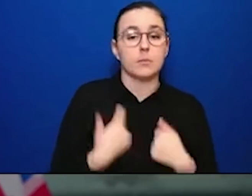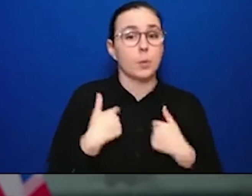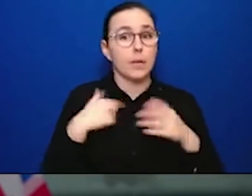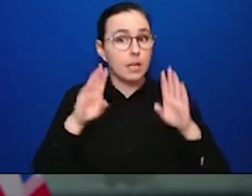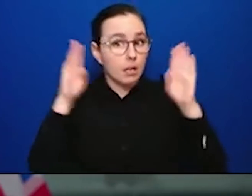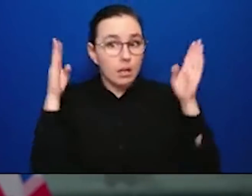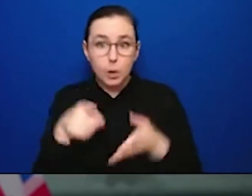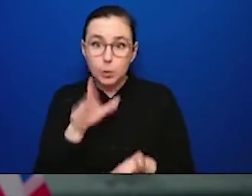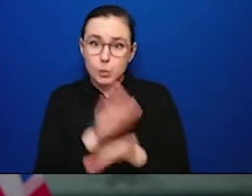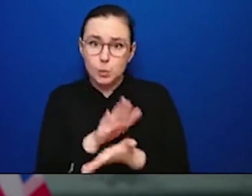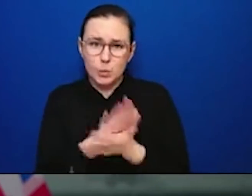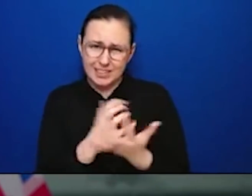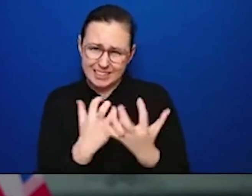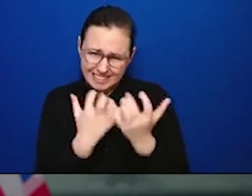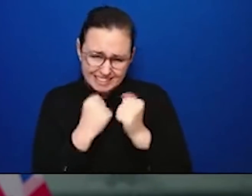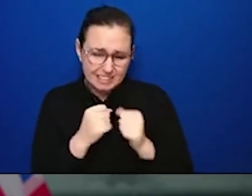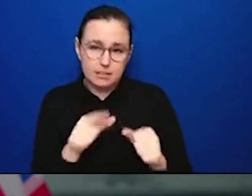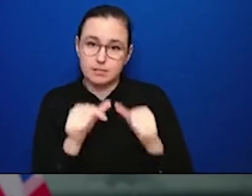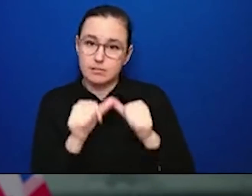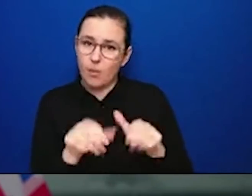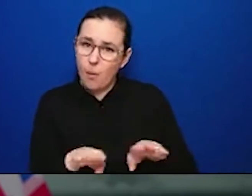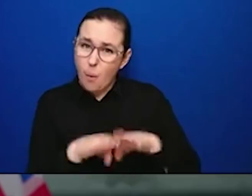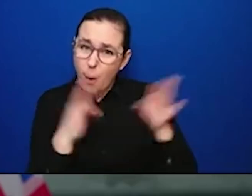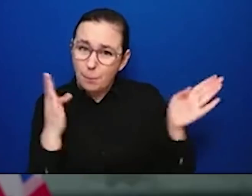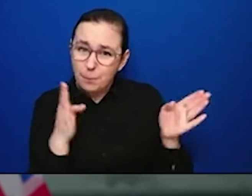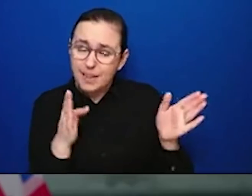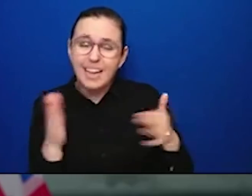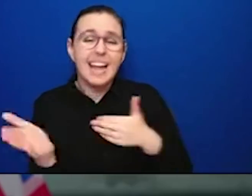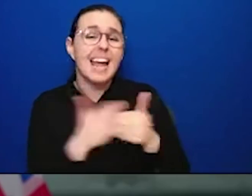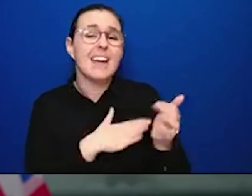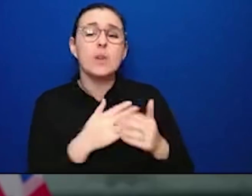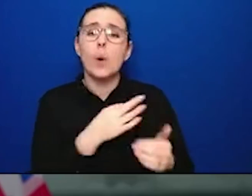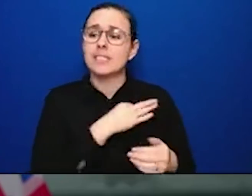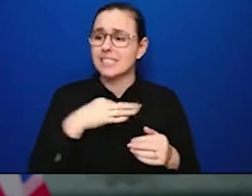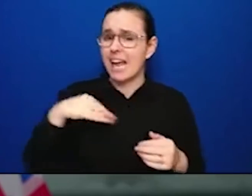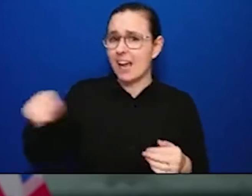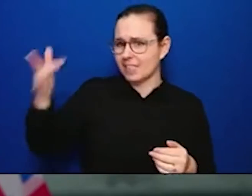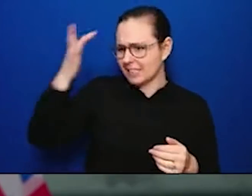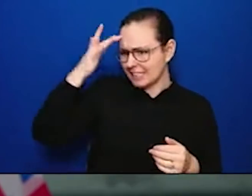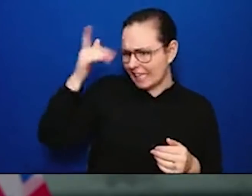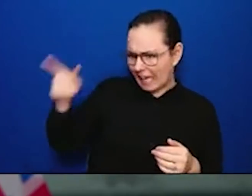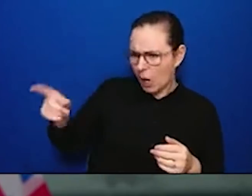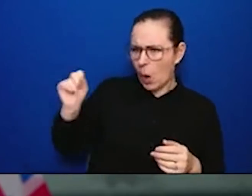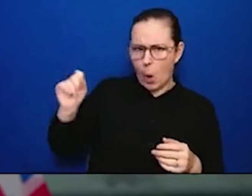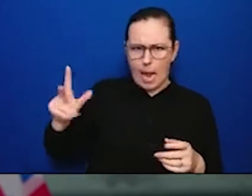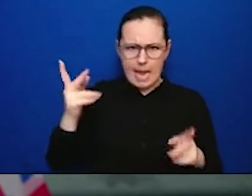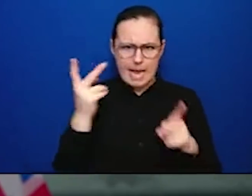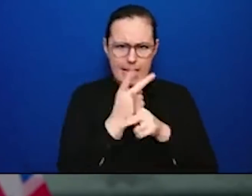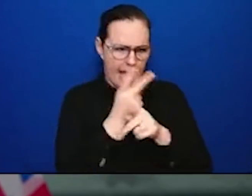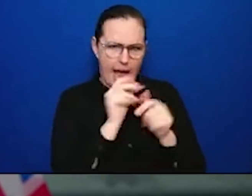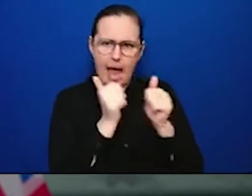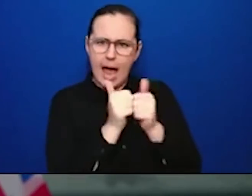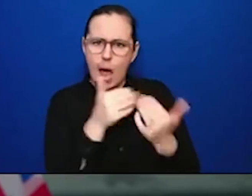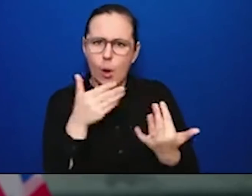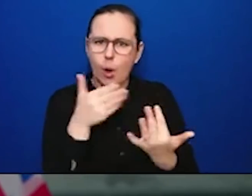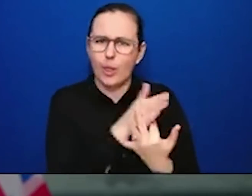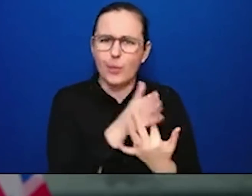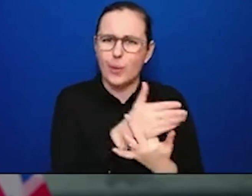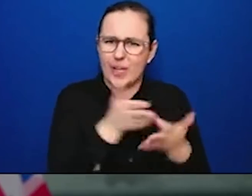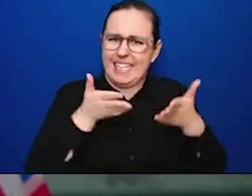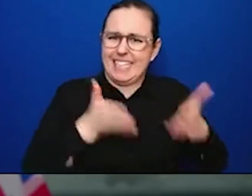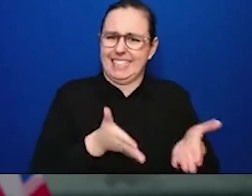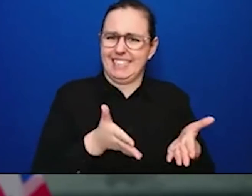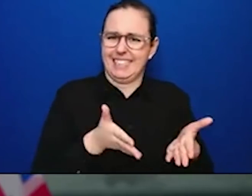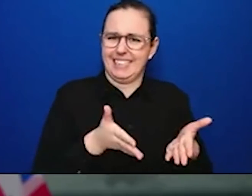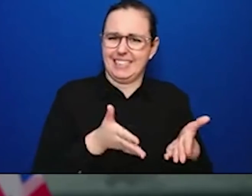play, even though staff may be ill. And that's a large part of what schools, what our community colleges, our universities